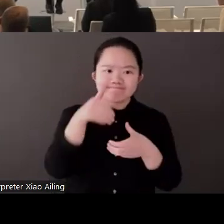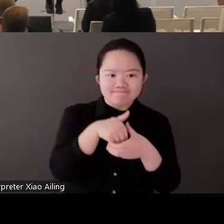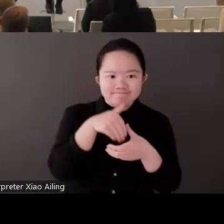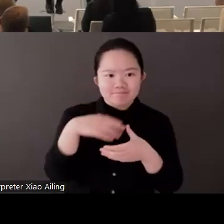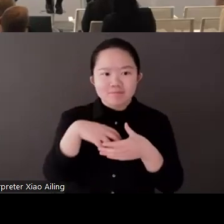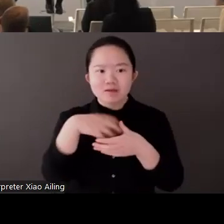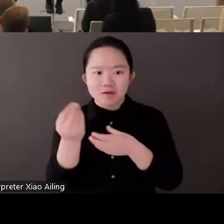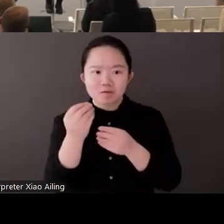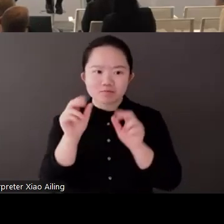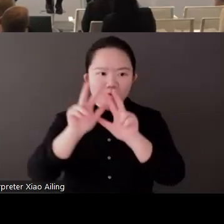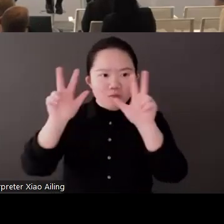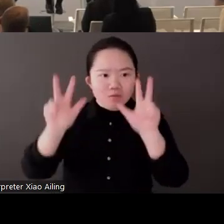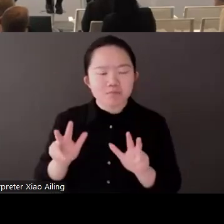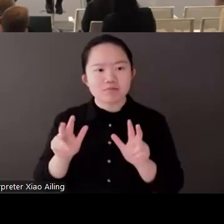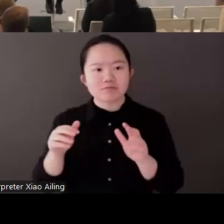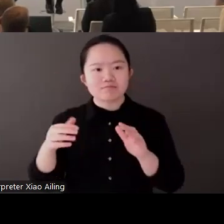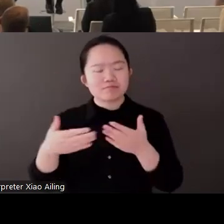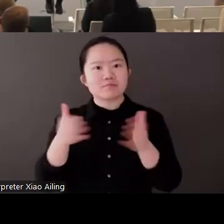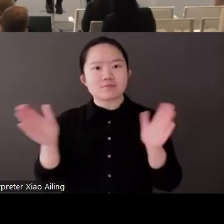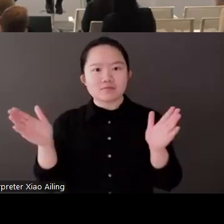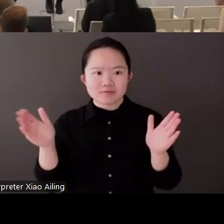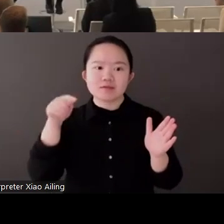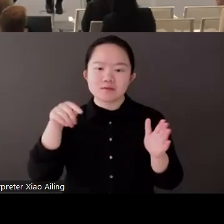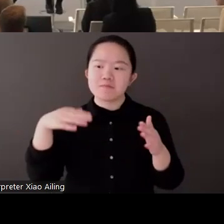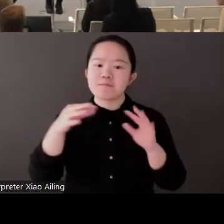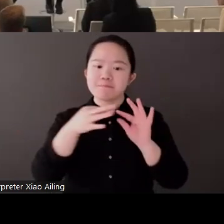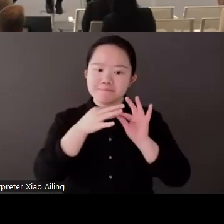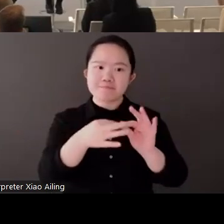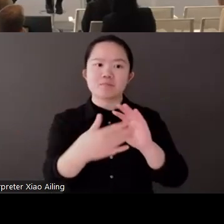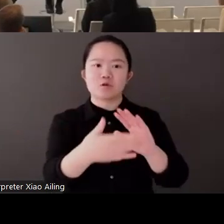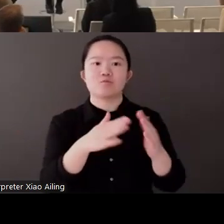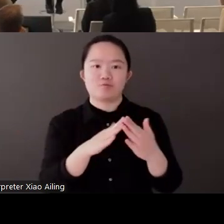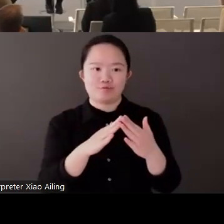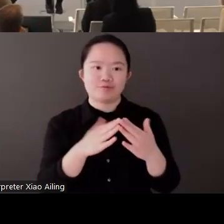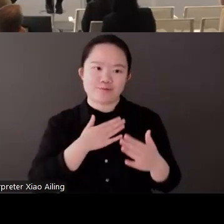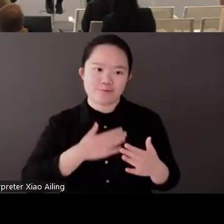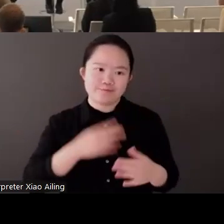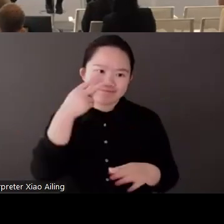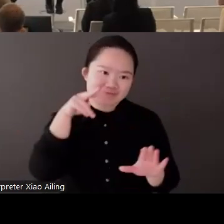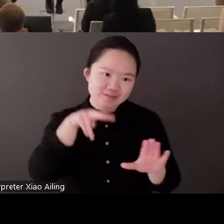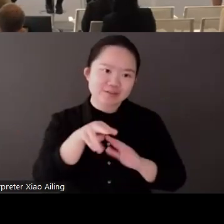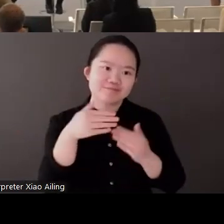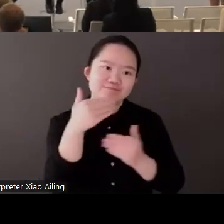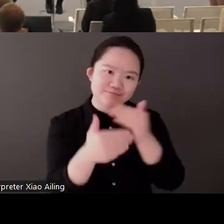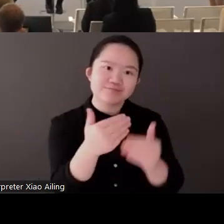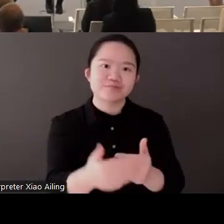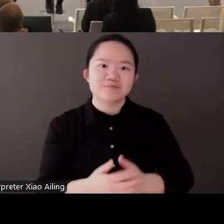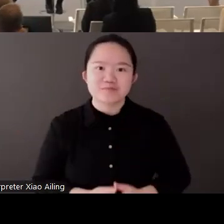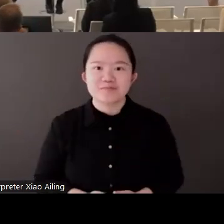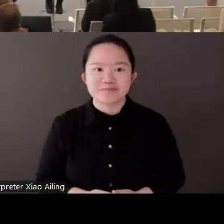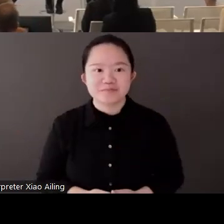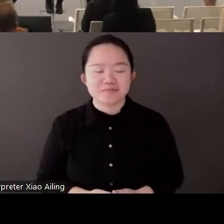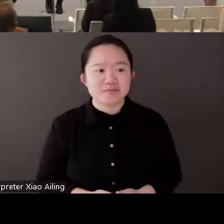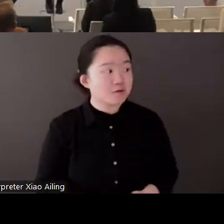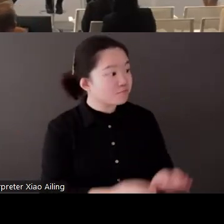overall like more interaction within the community. And broadening the perspective, kind of going beyond web and to other things. So we started